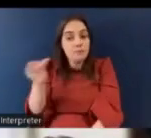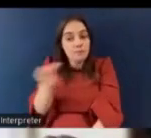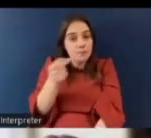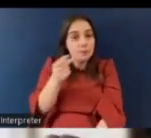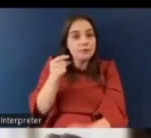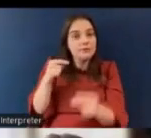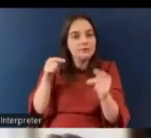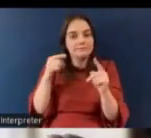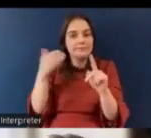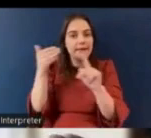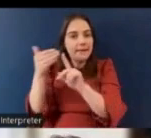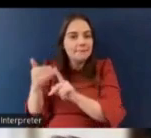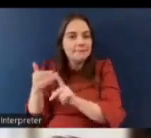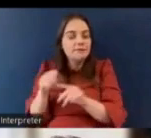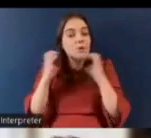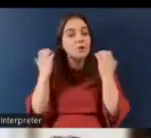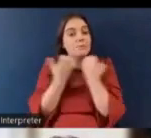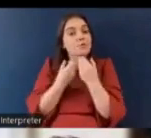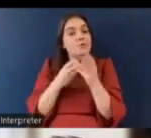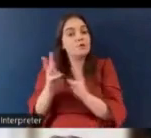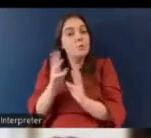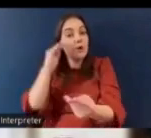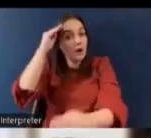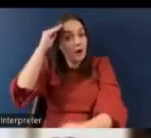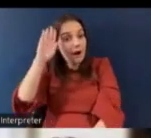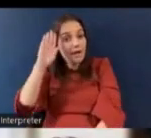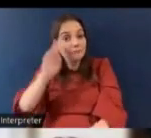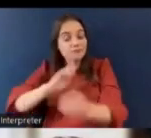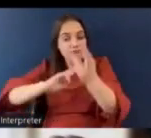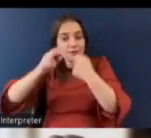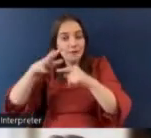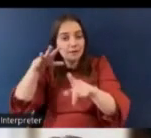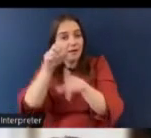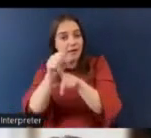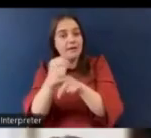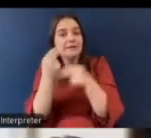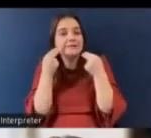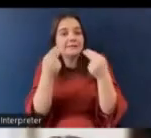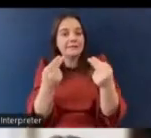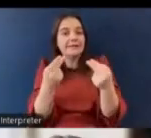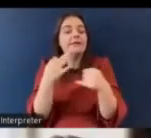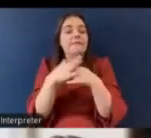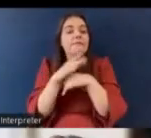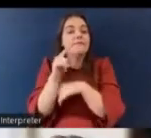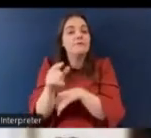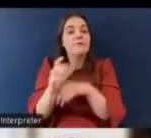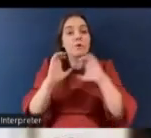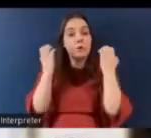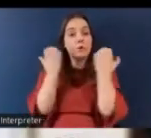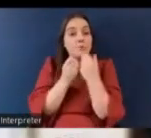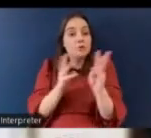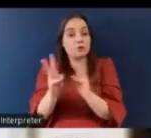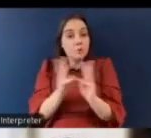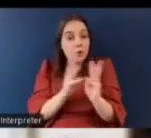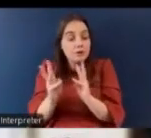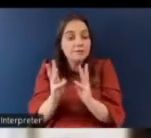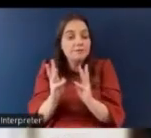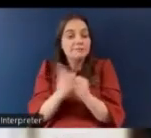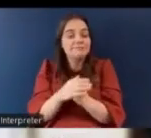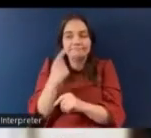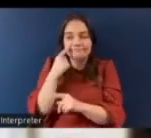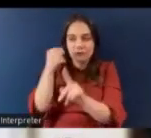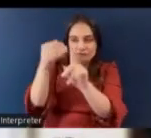that for Community Work Ireland, this is responding to an identified need of community workers where they recognised